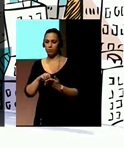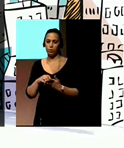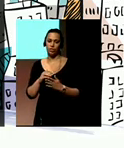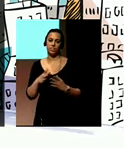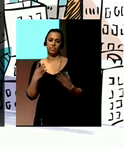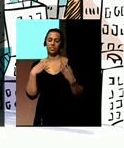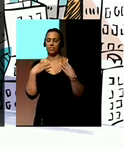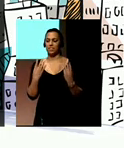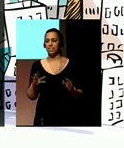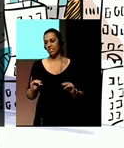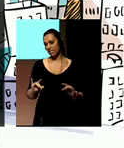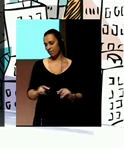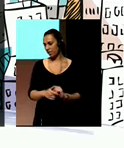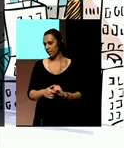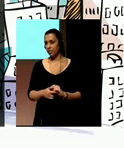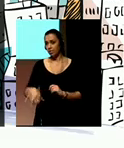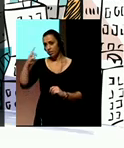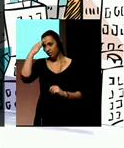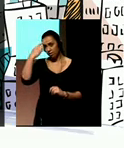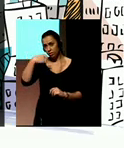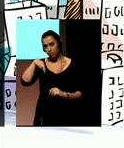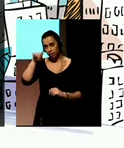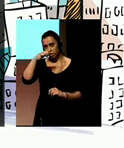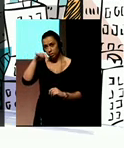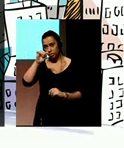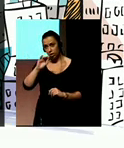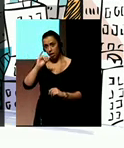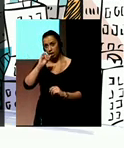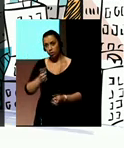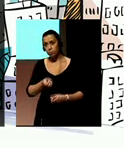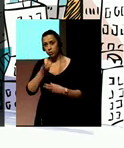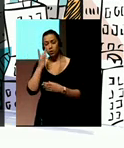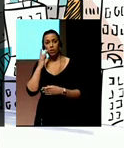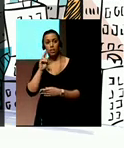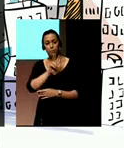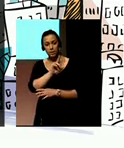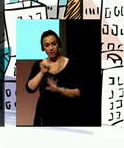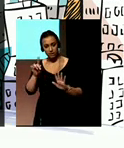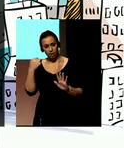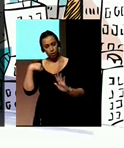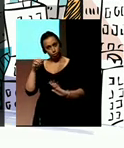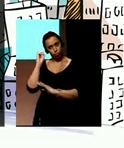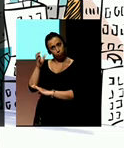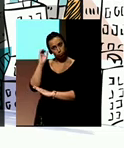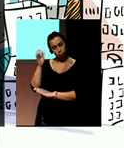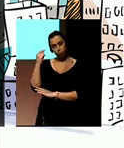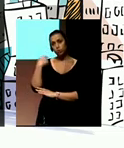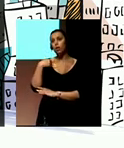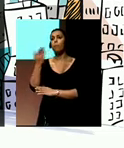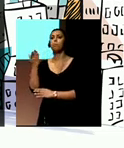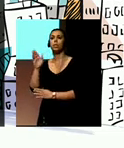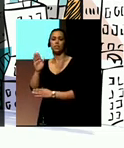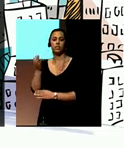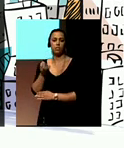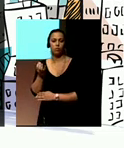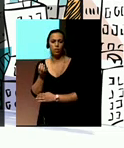director of Organismo Sensible. I don't know if you had if you could see my communication